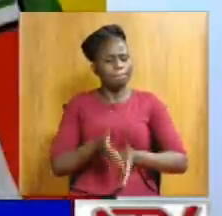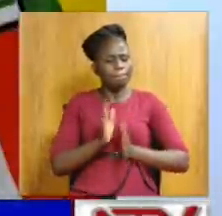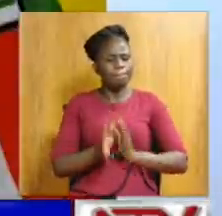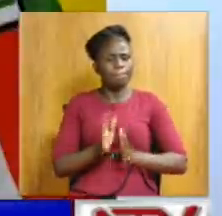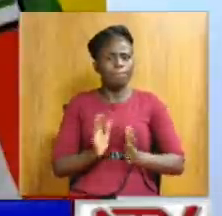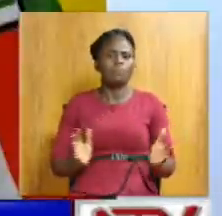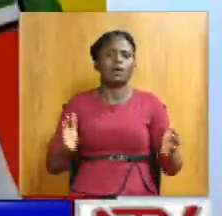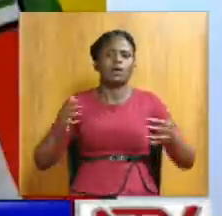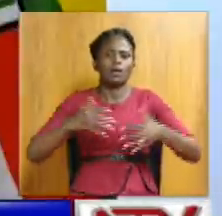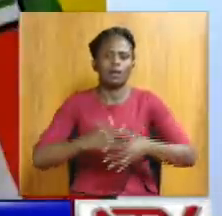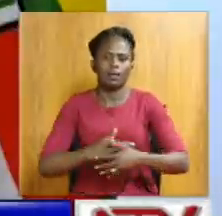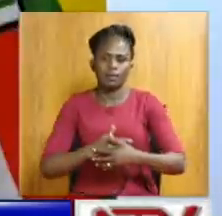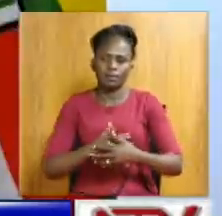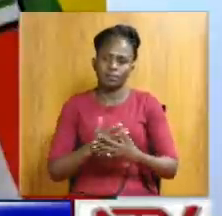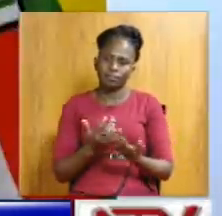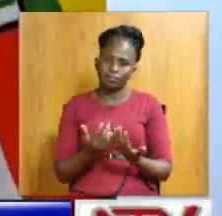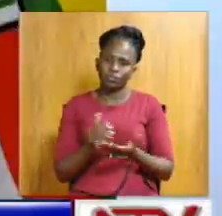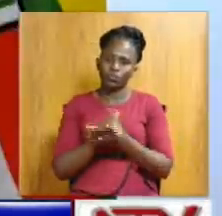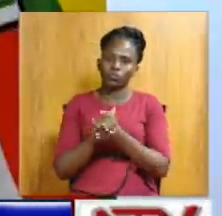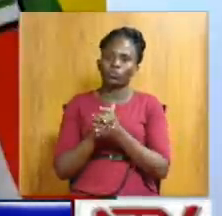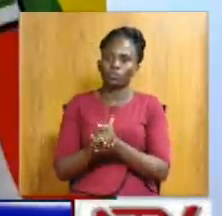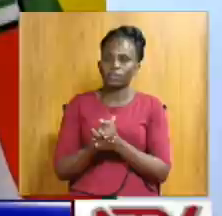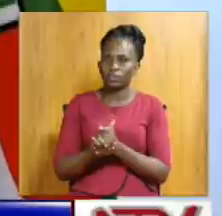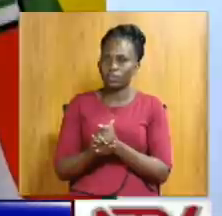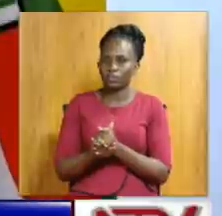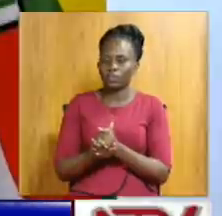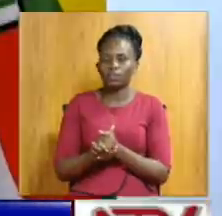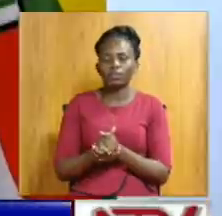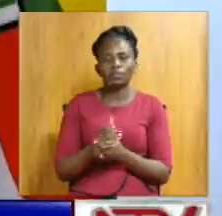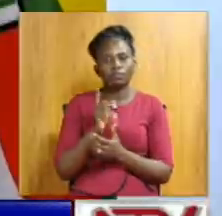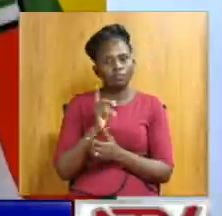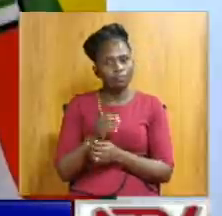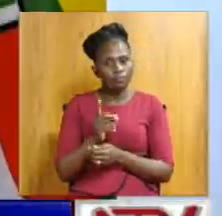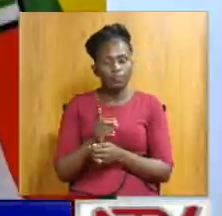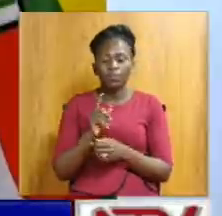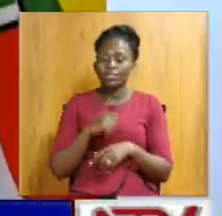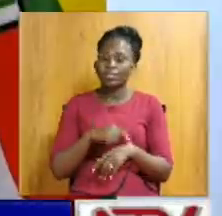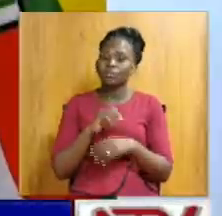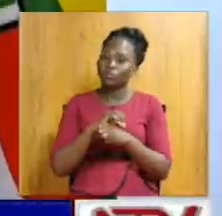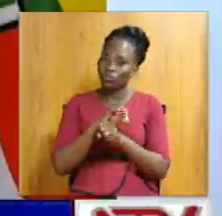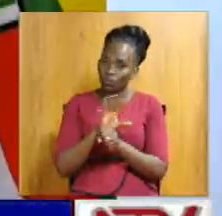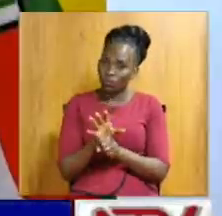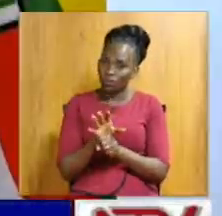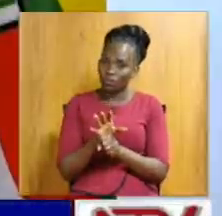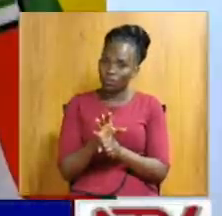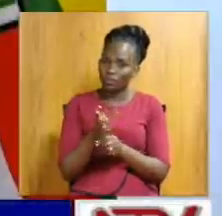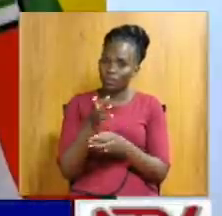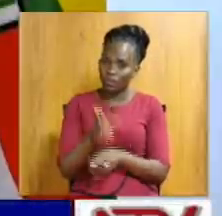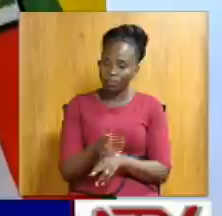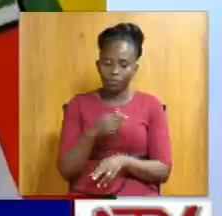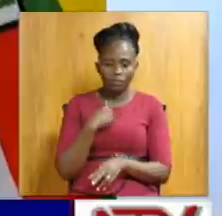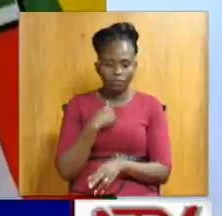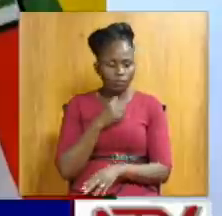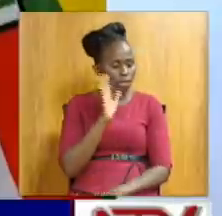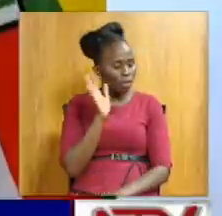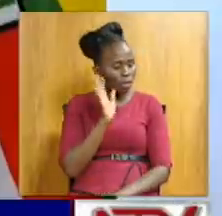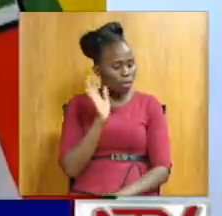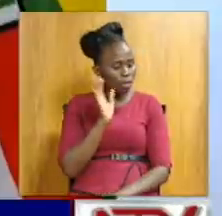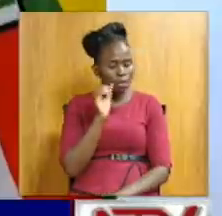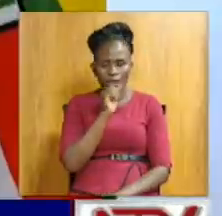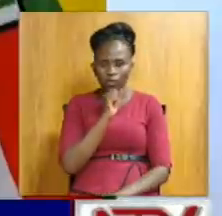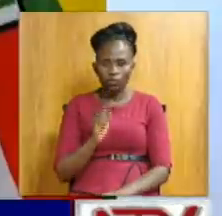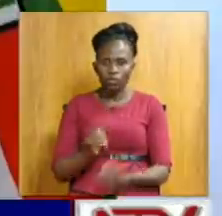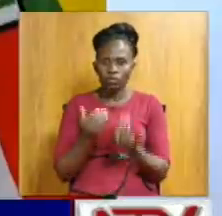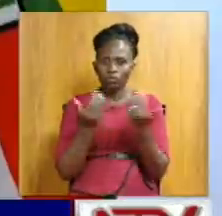to hug him and greet him. Since the corona outbreak, I stopped our grandchildren from doing